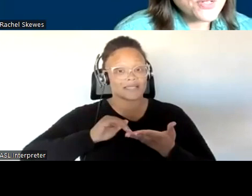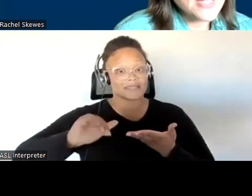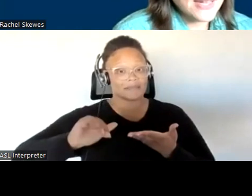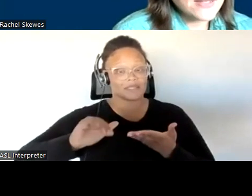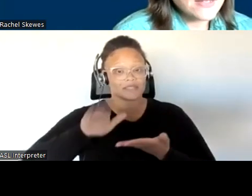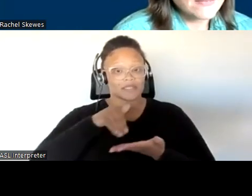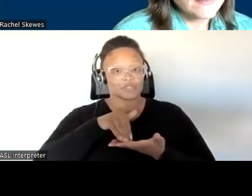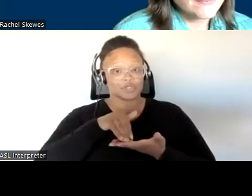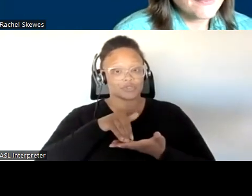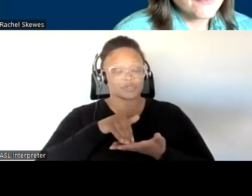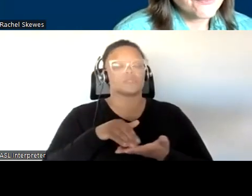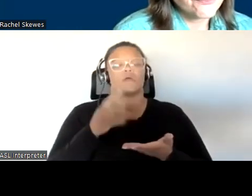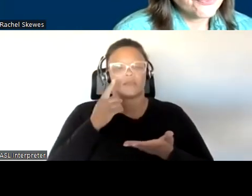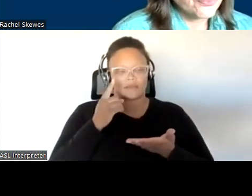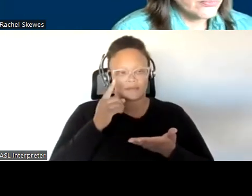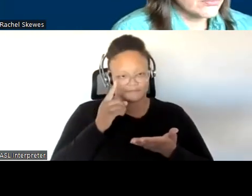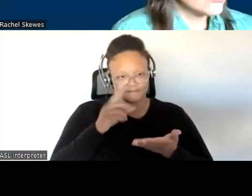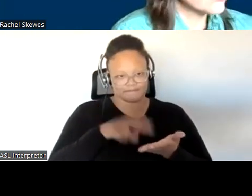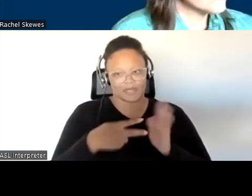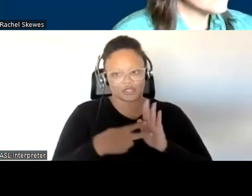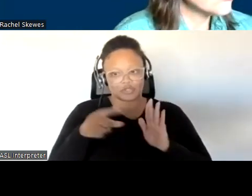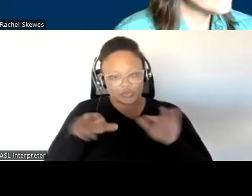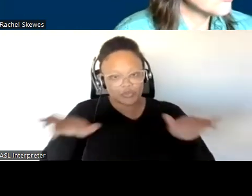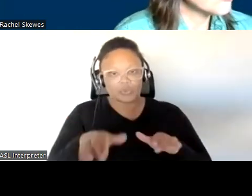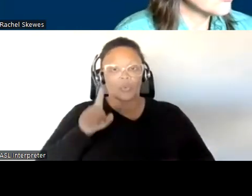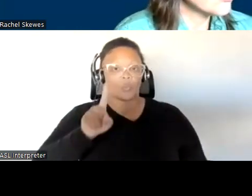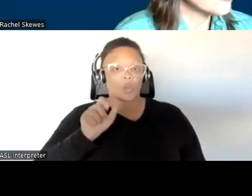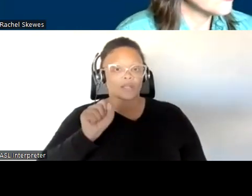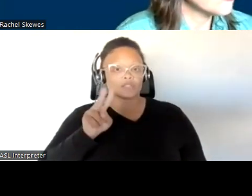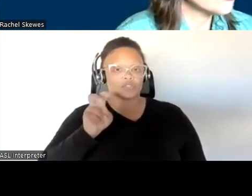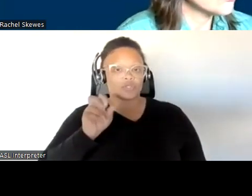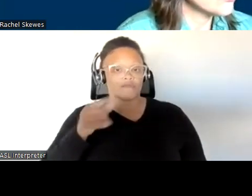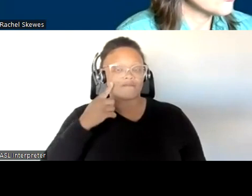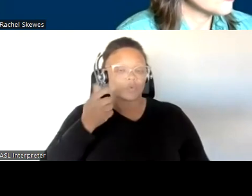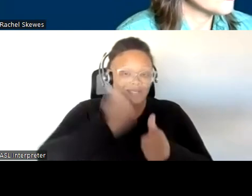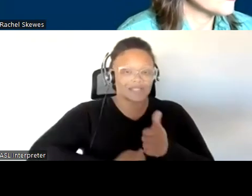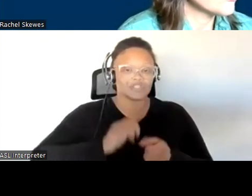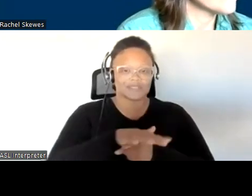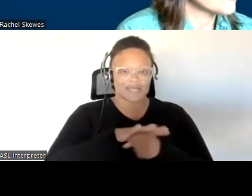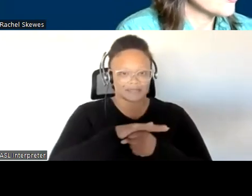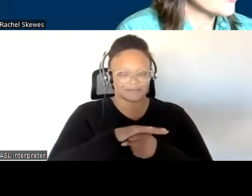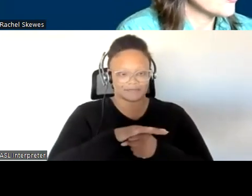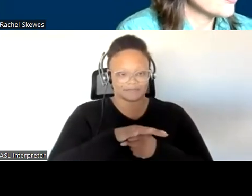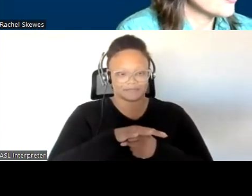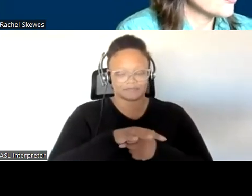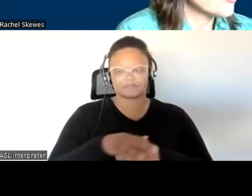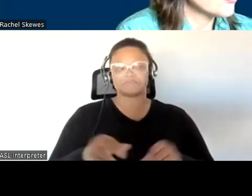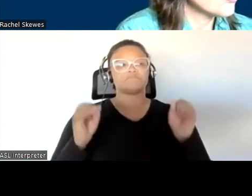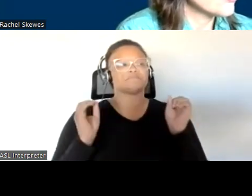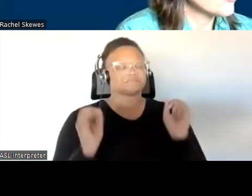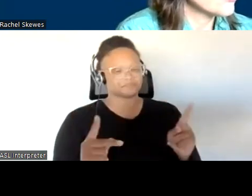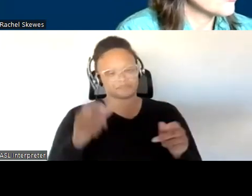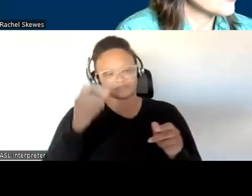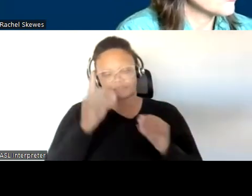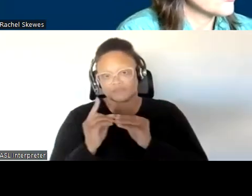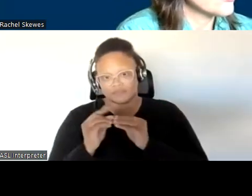survey per site. Okay. And then one other question real quick. I believe I remember it saying